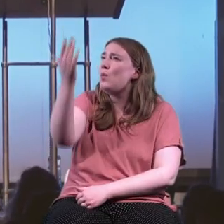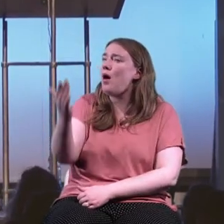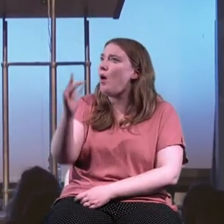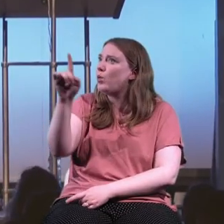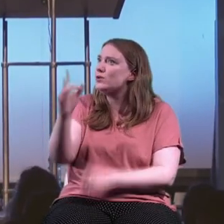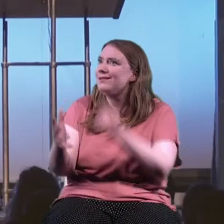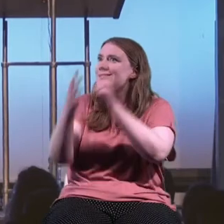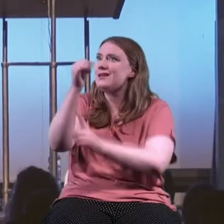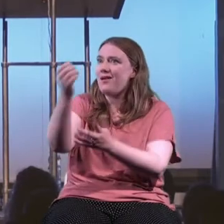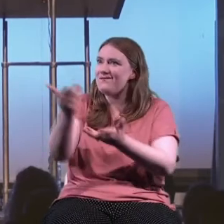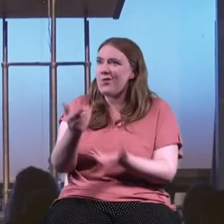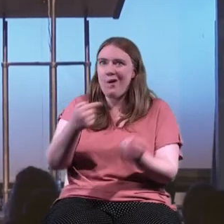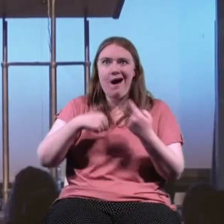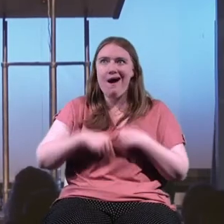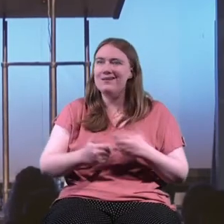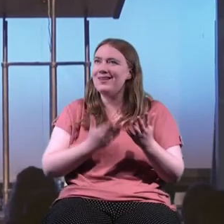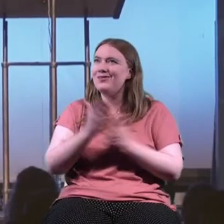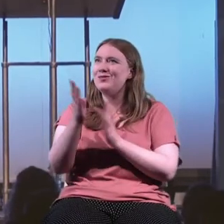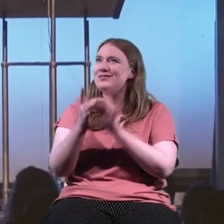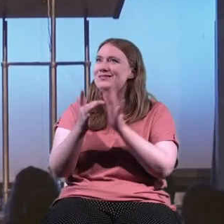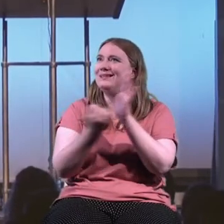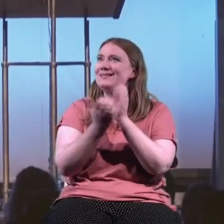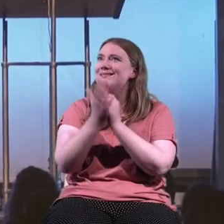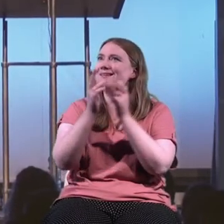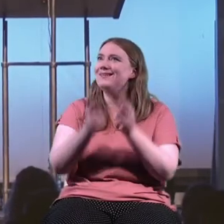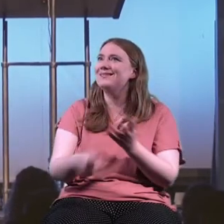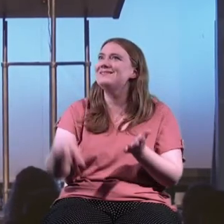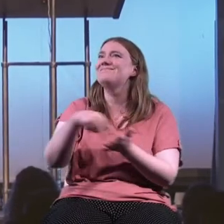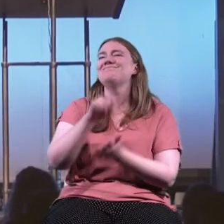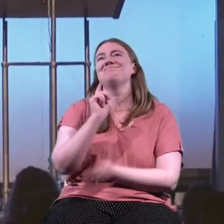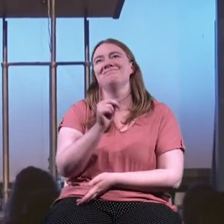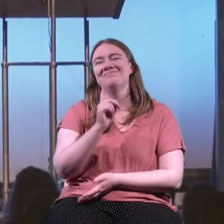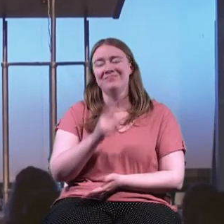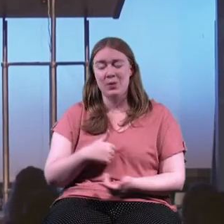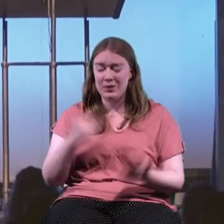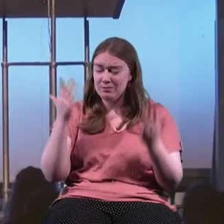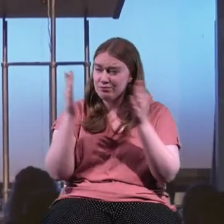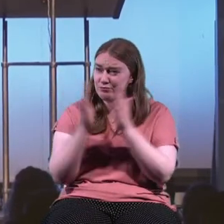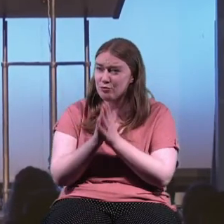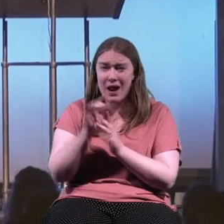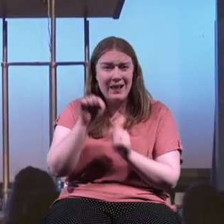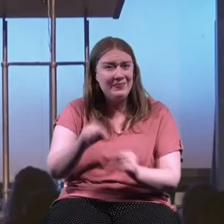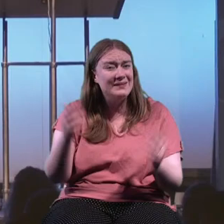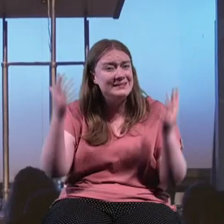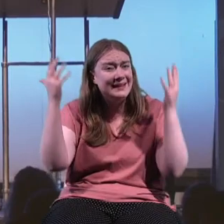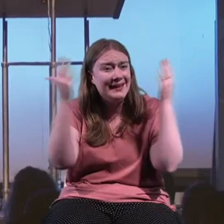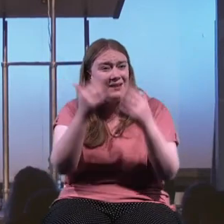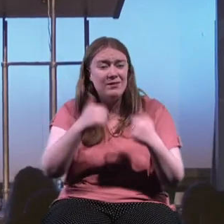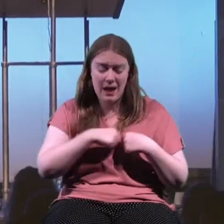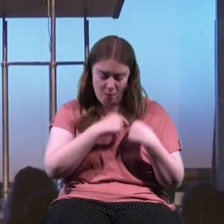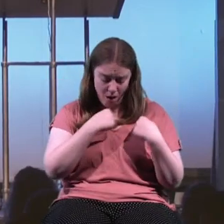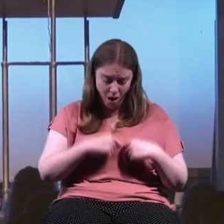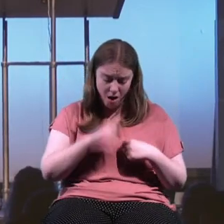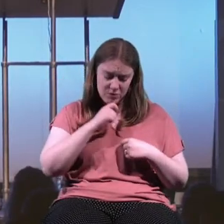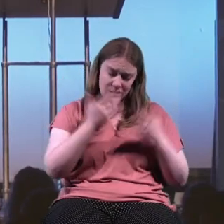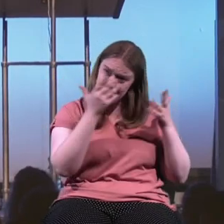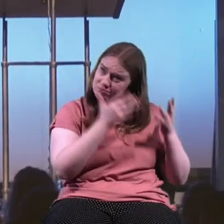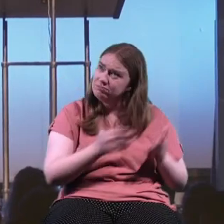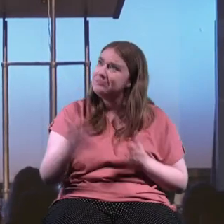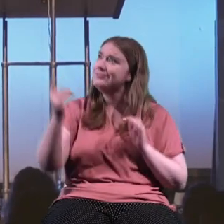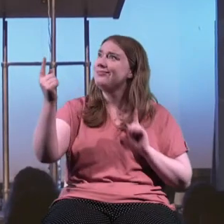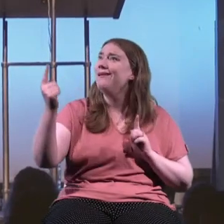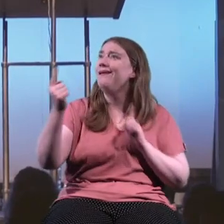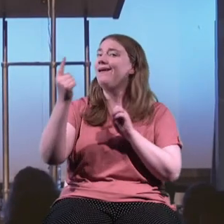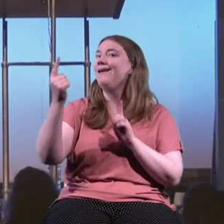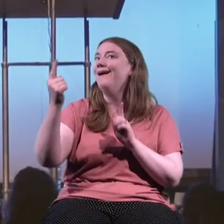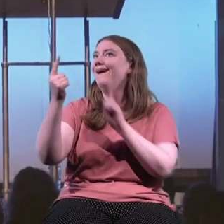us through Jesus. We pray this evening that our hearts will be drawn closer to you, that our love for